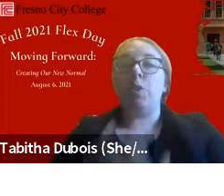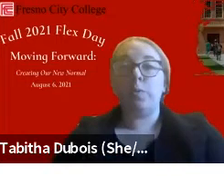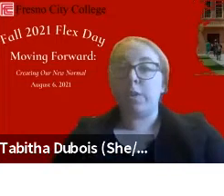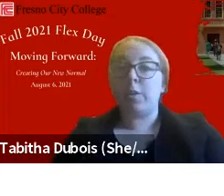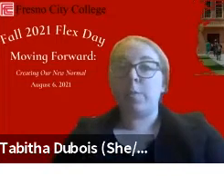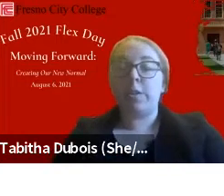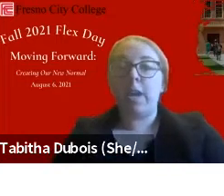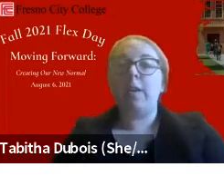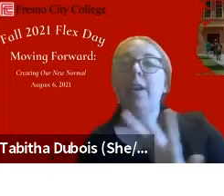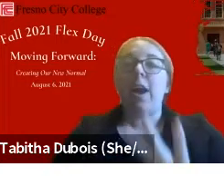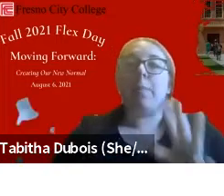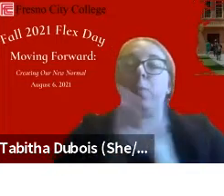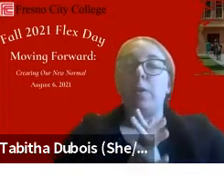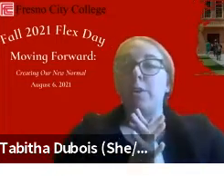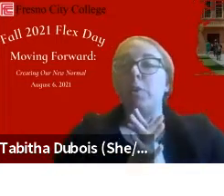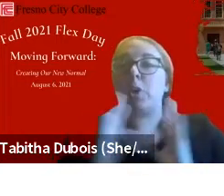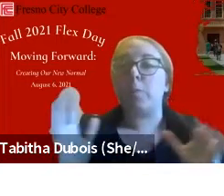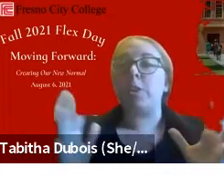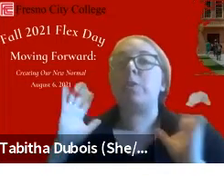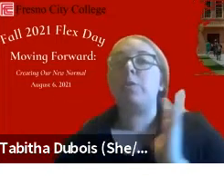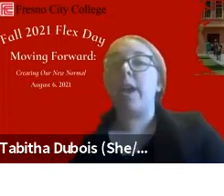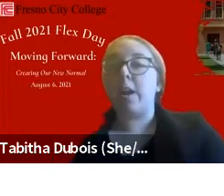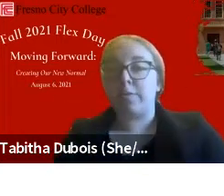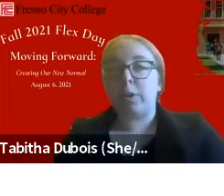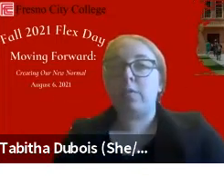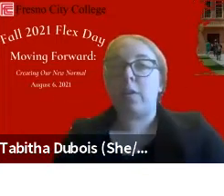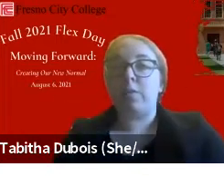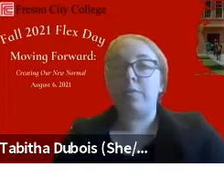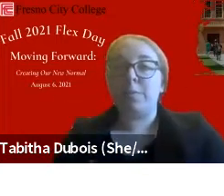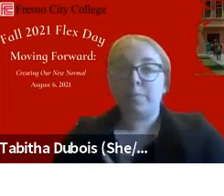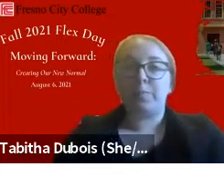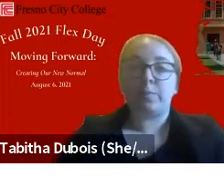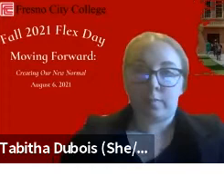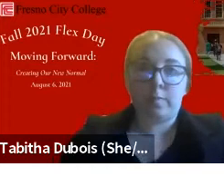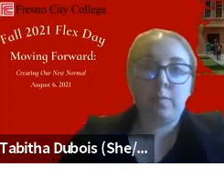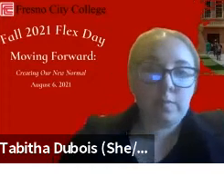the students are there to partake, and we are there to interpret to make sure they are fully involved.